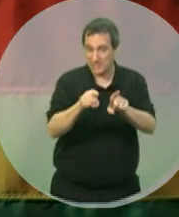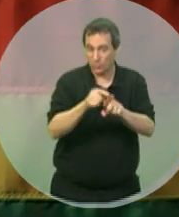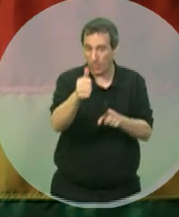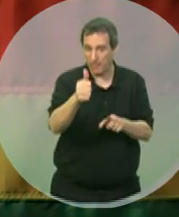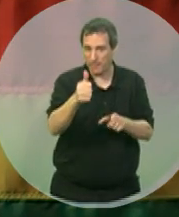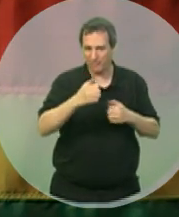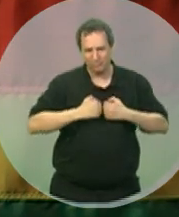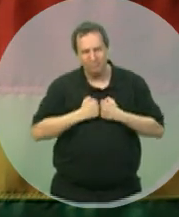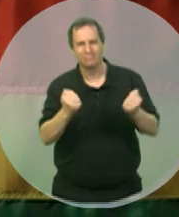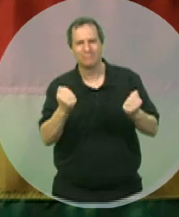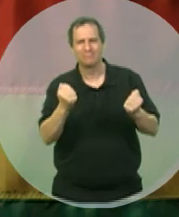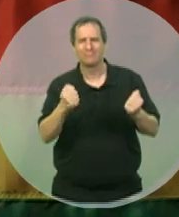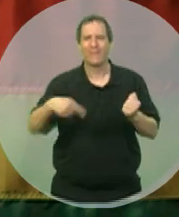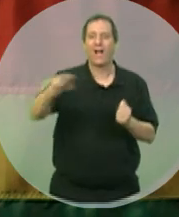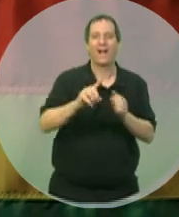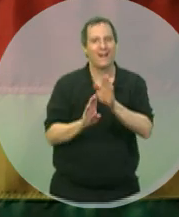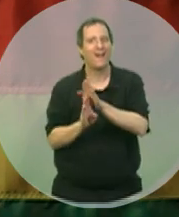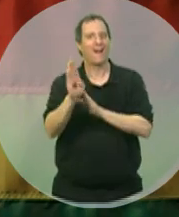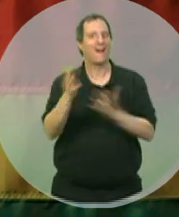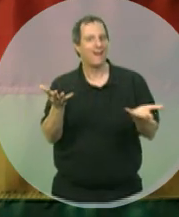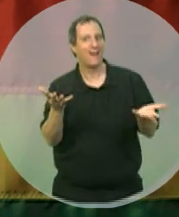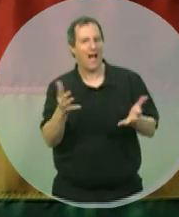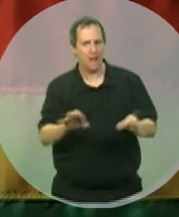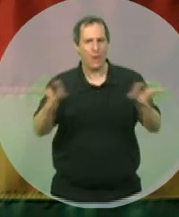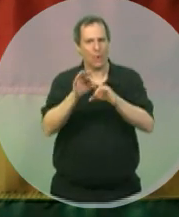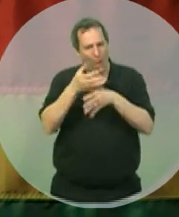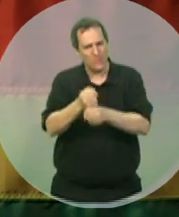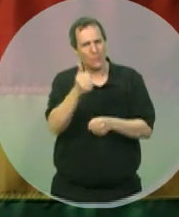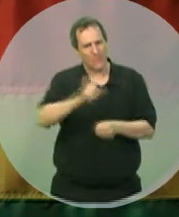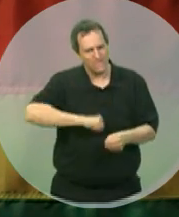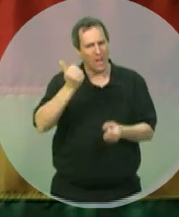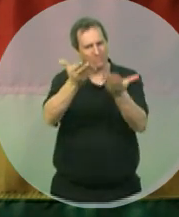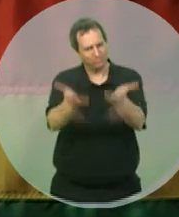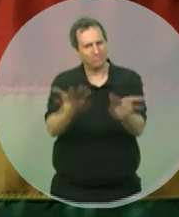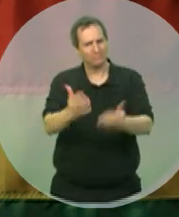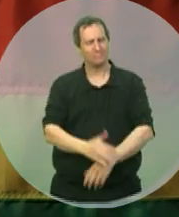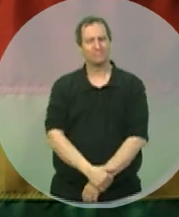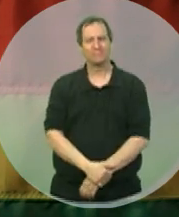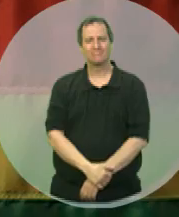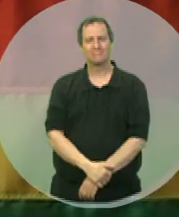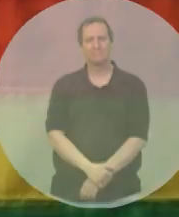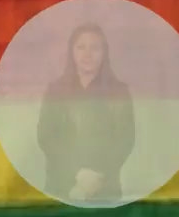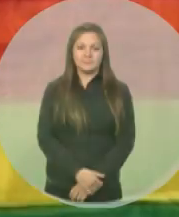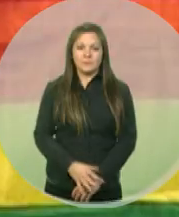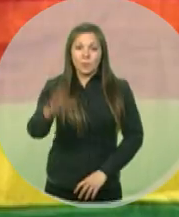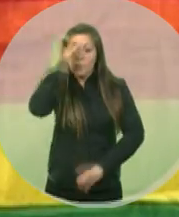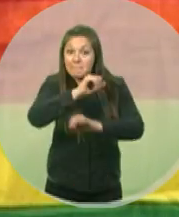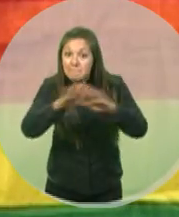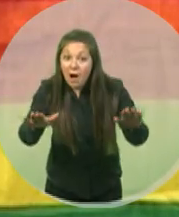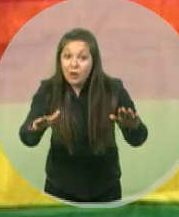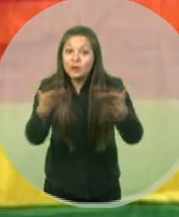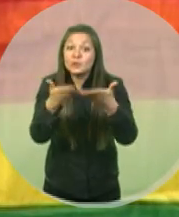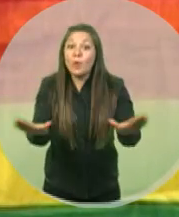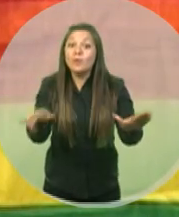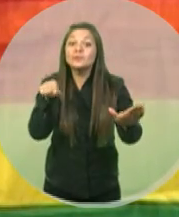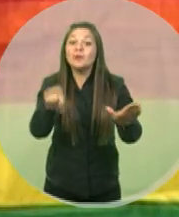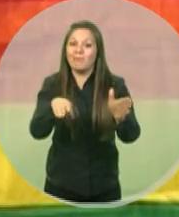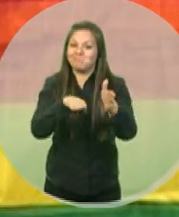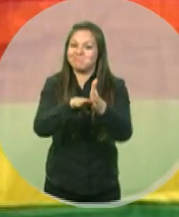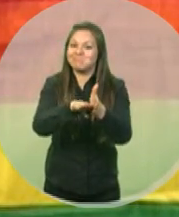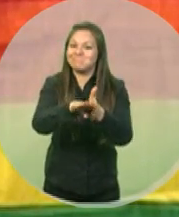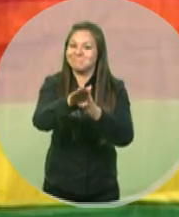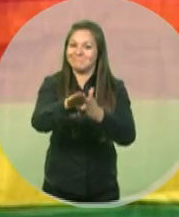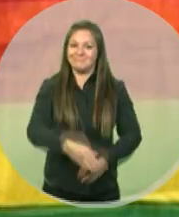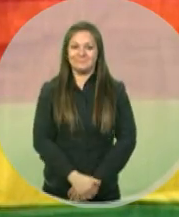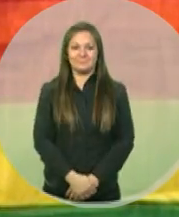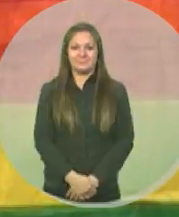better. Just be yourself and be proud of who you are. So just remember, it